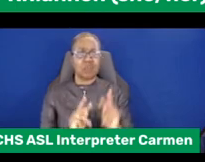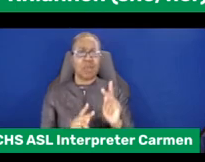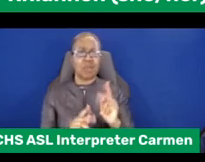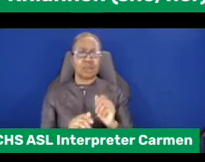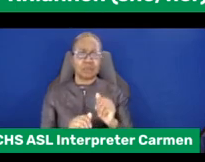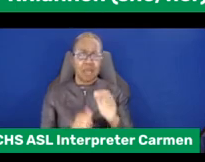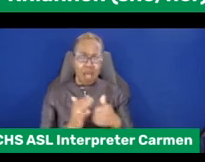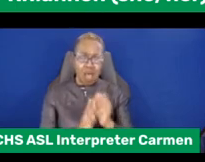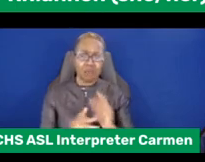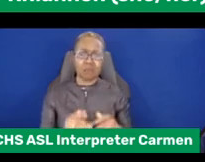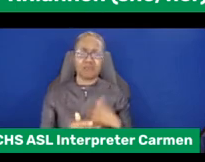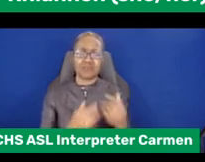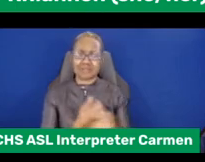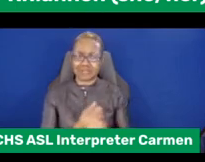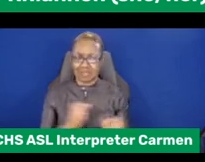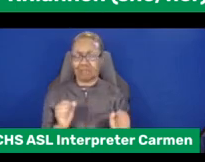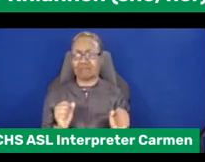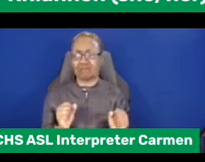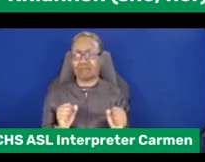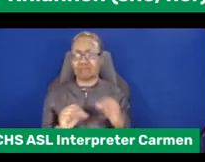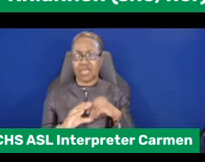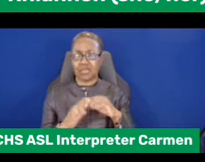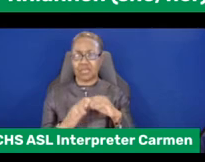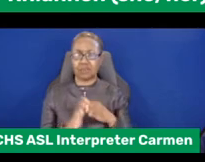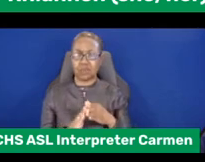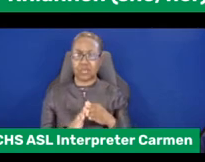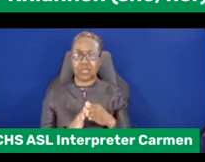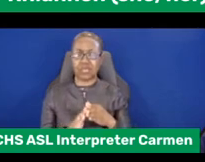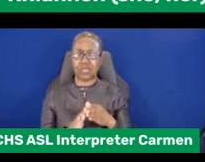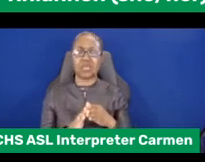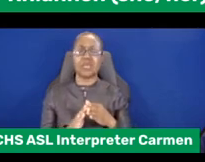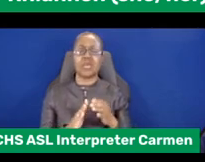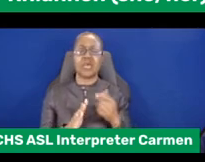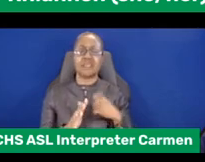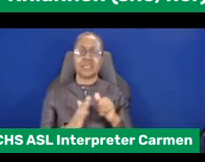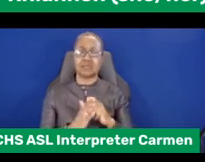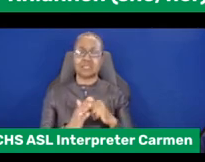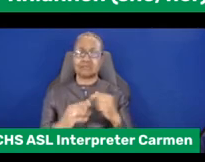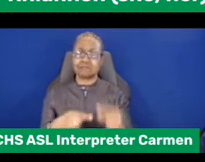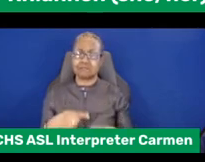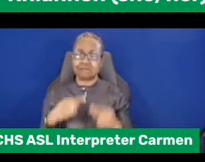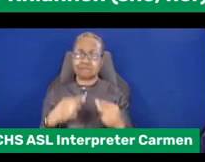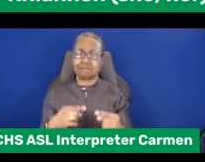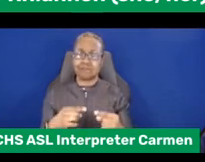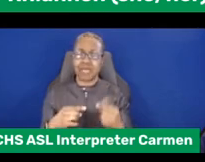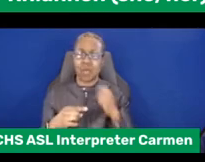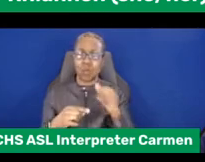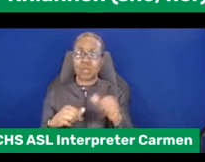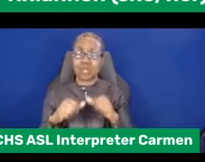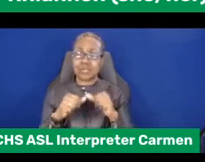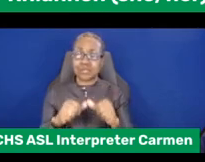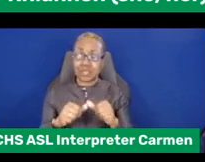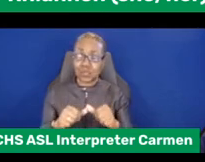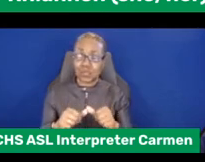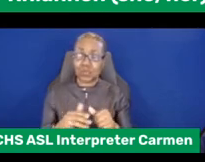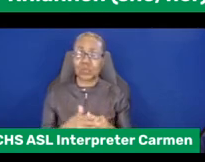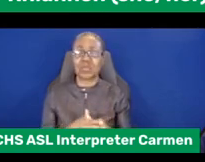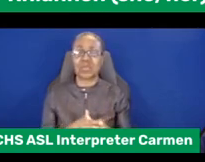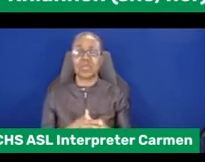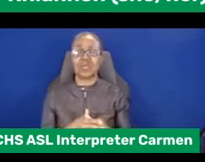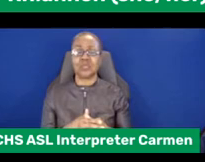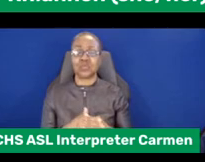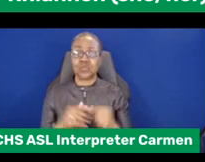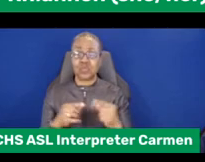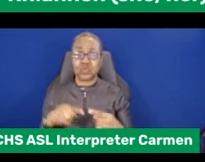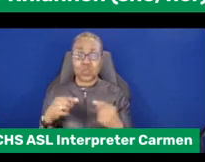community? And so that is something that we have grappled with and probably will continue to grapple